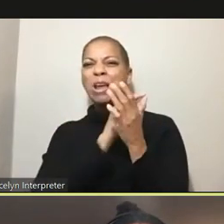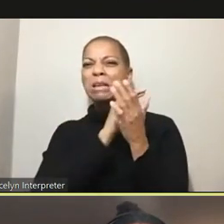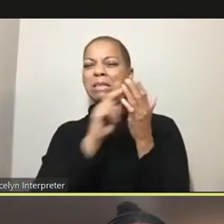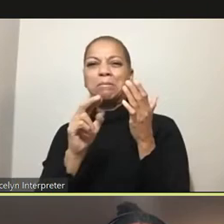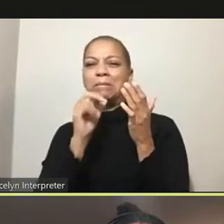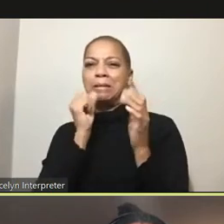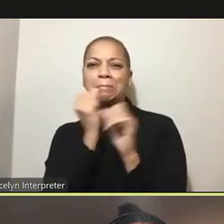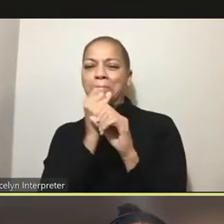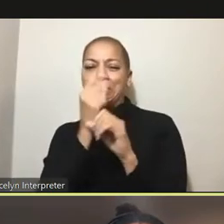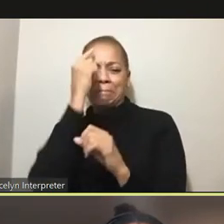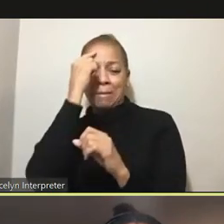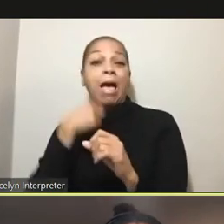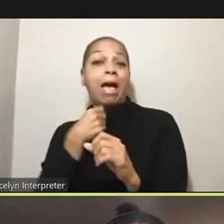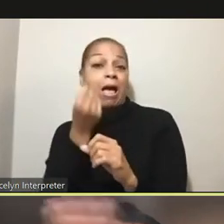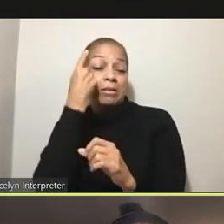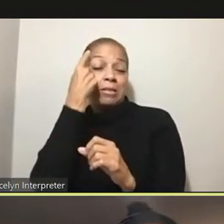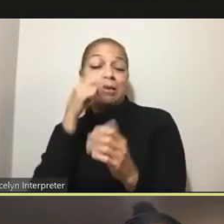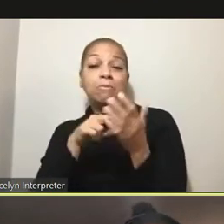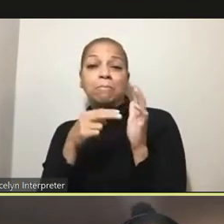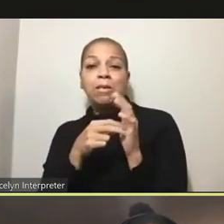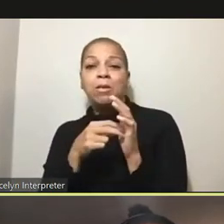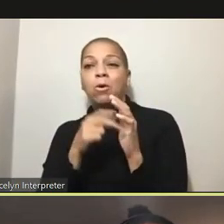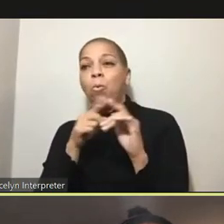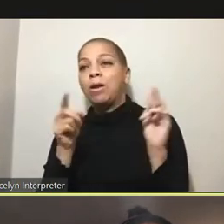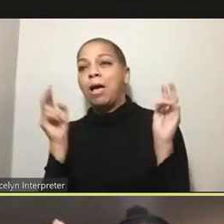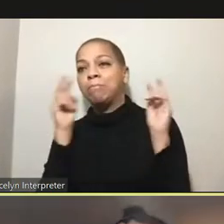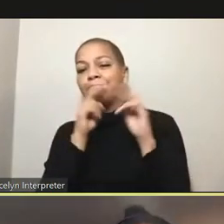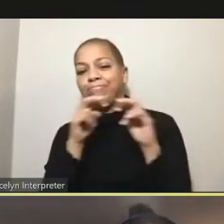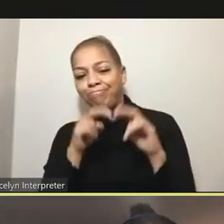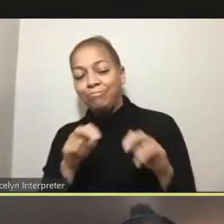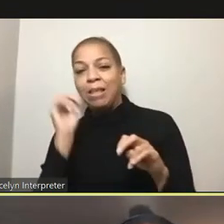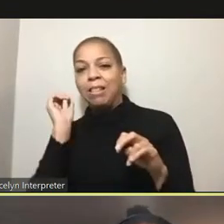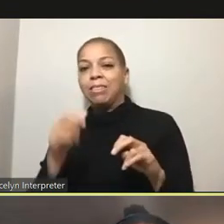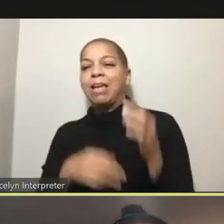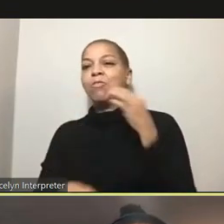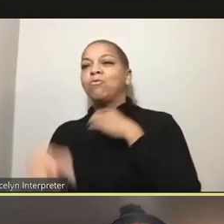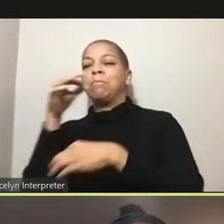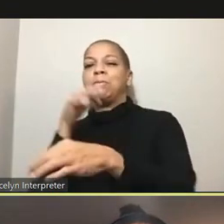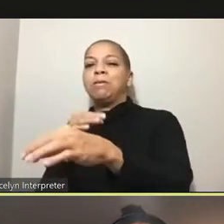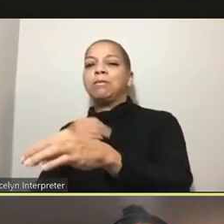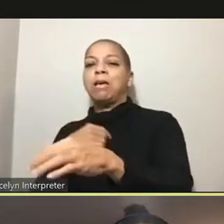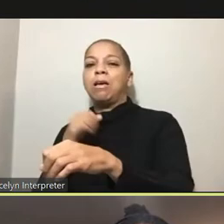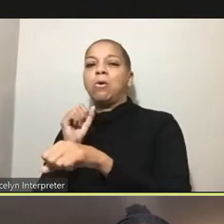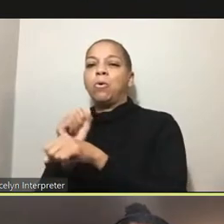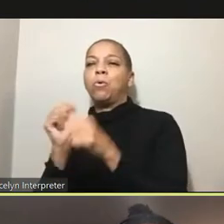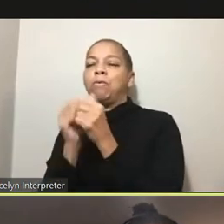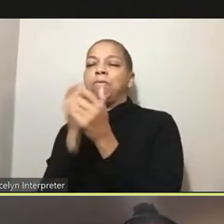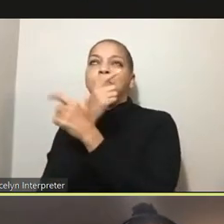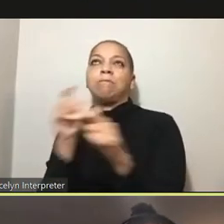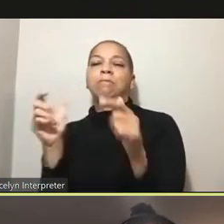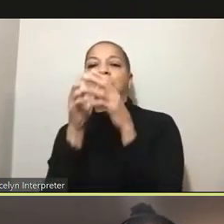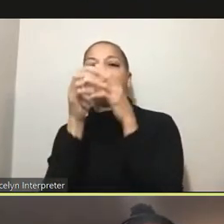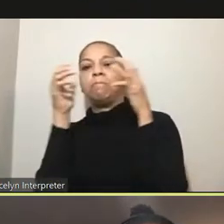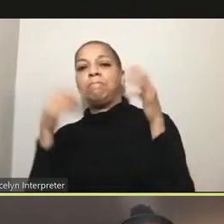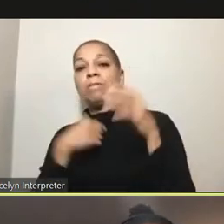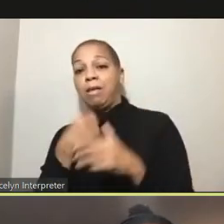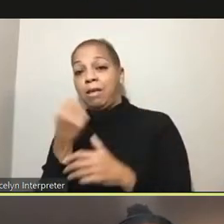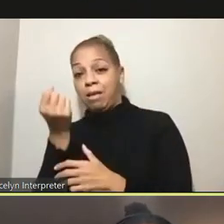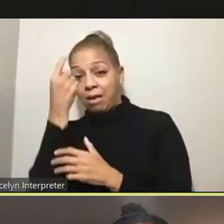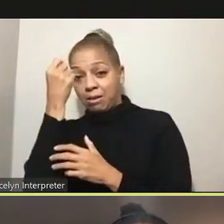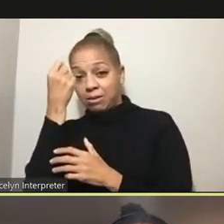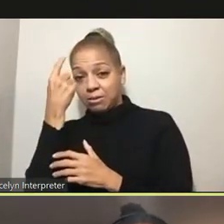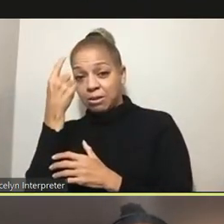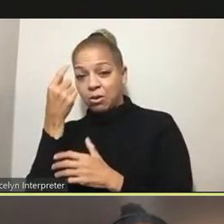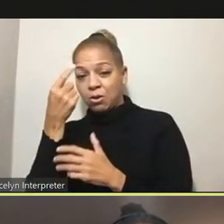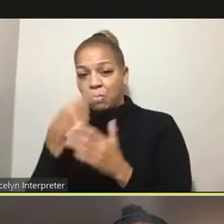what it is and what I'm looking at. So it just, that immediately replaces, I work with language so much that I understand what it's trying